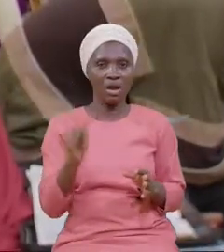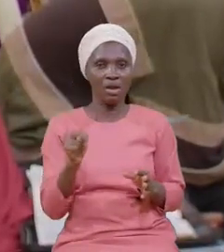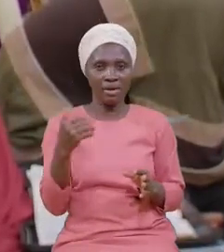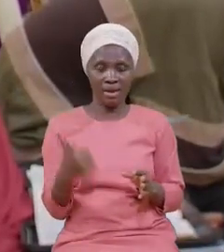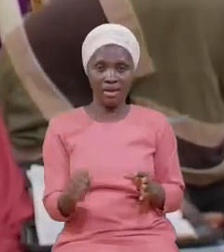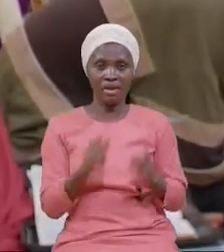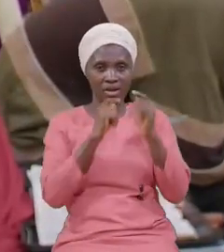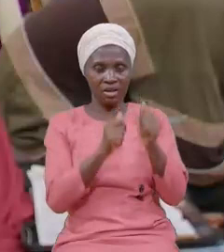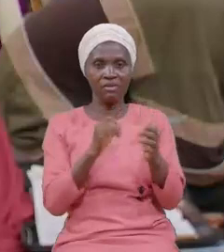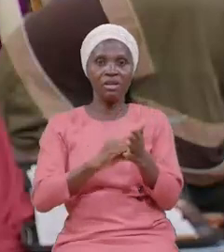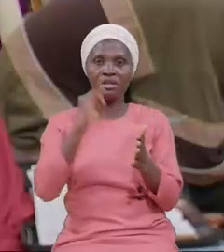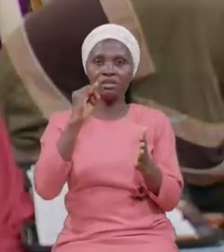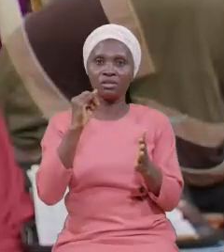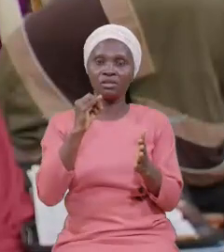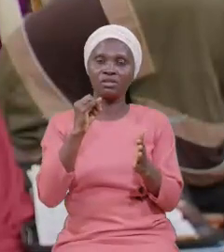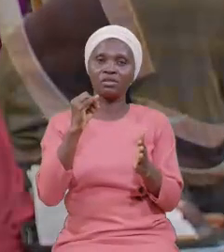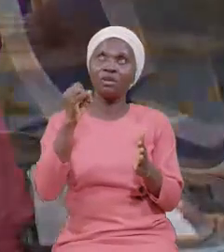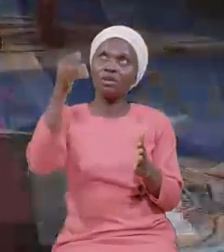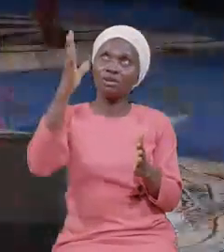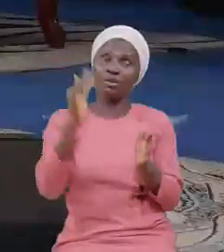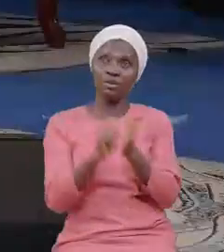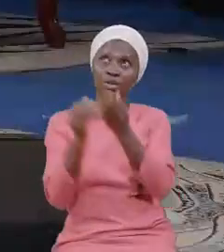It says in verse 14,